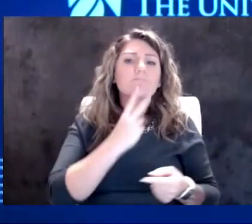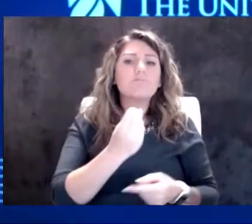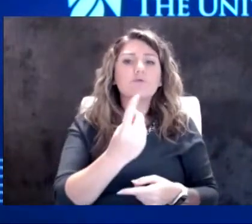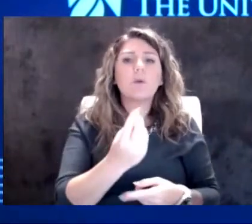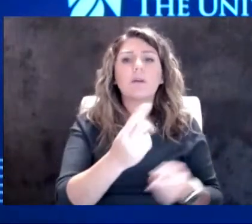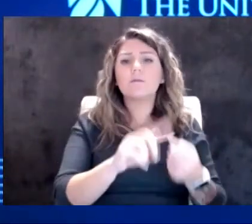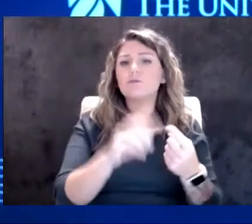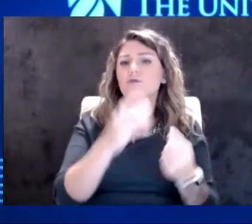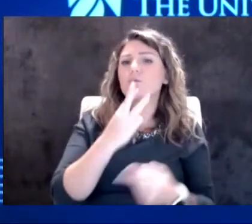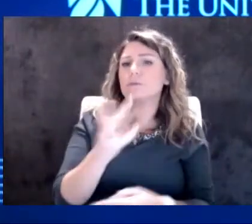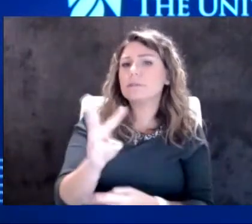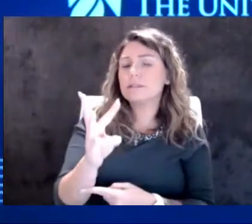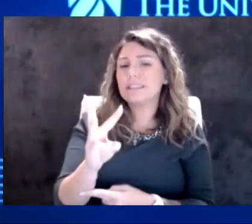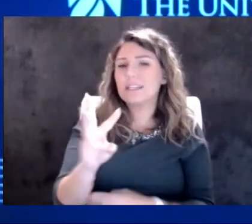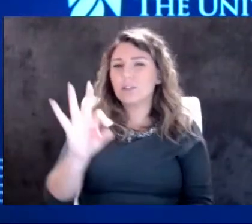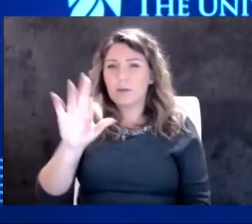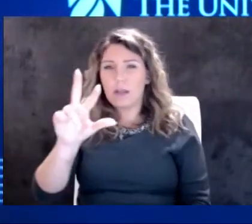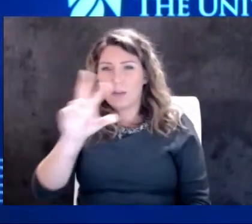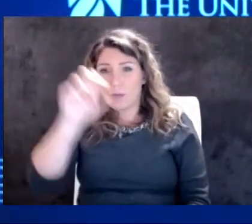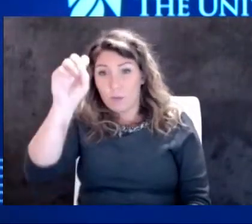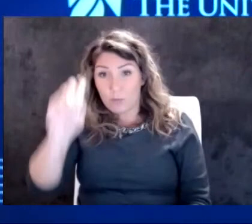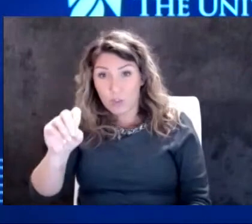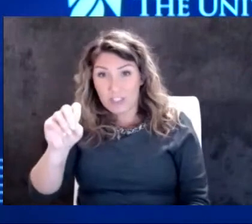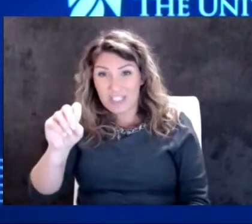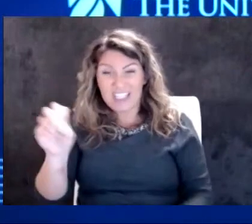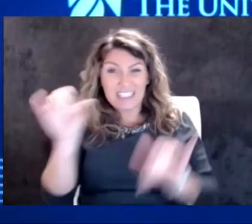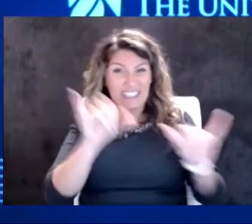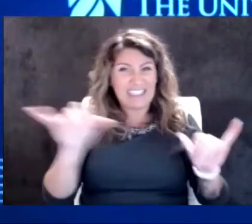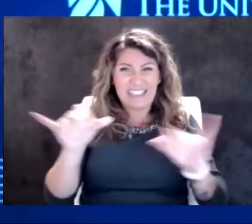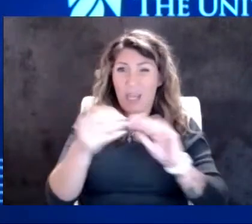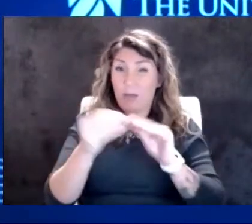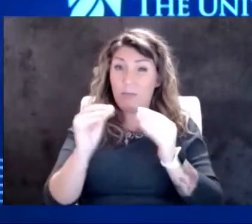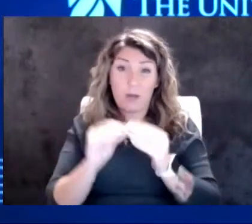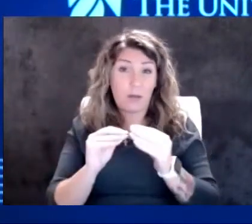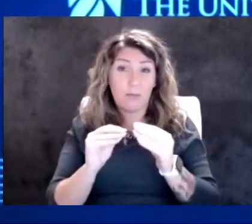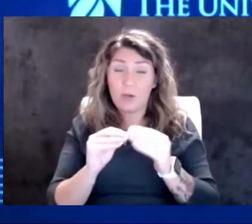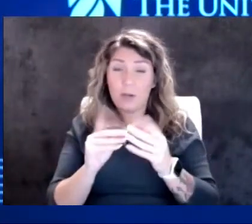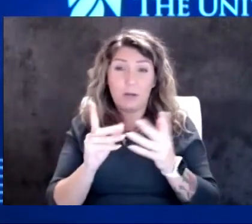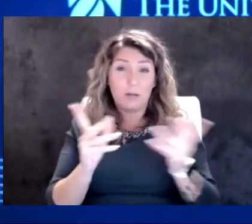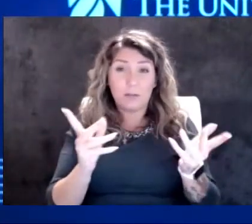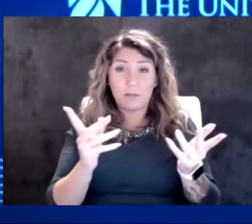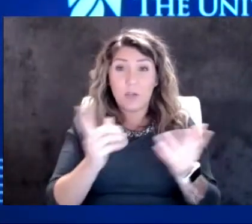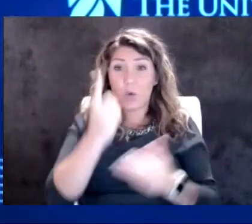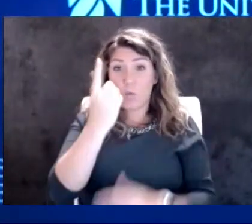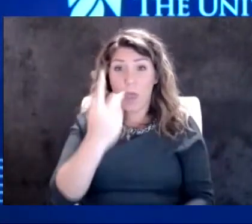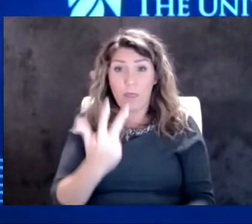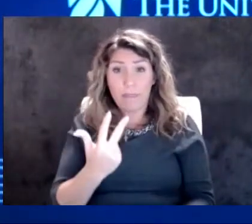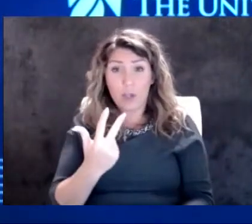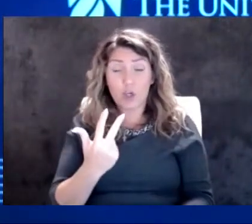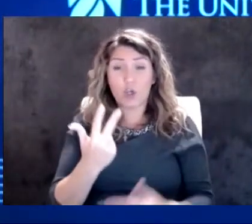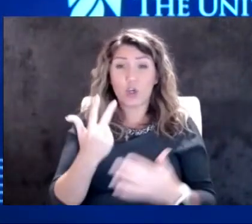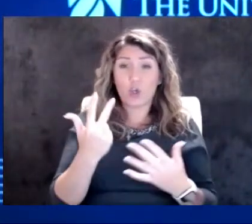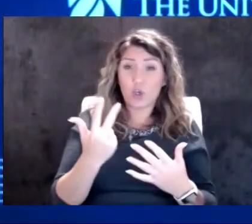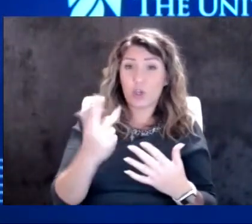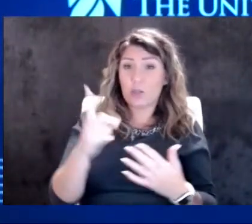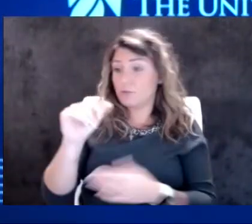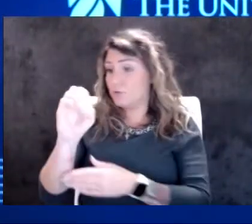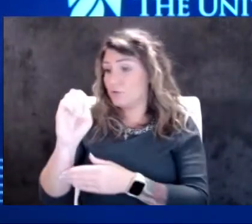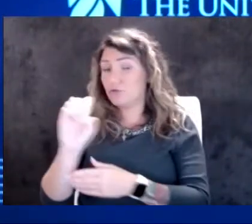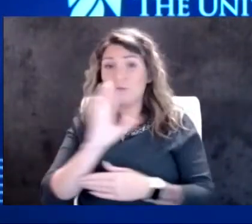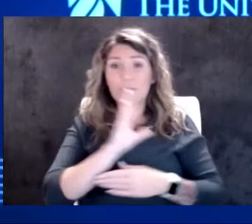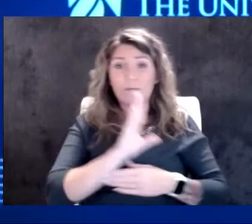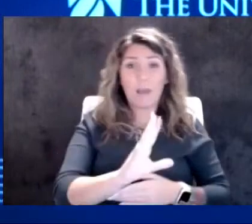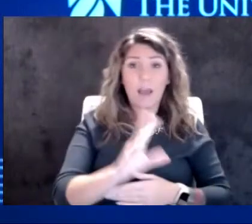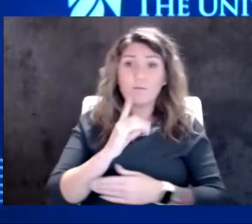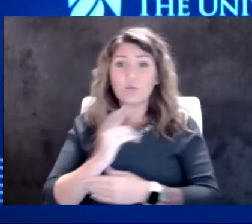93%. So really, guys, those are the same numbers. Mm-hmm. And so I think the 1/3 dose in that 5 to 11 age range works as well